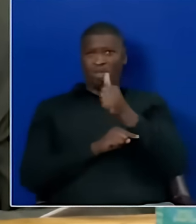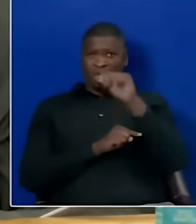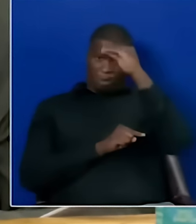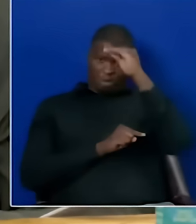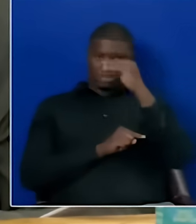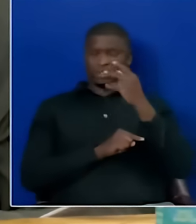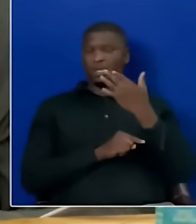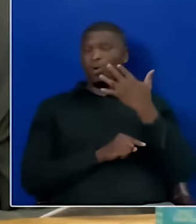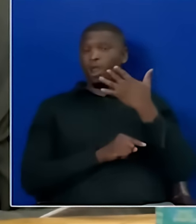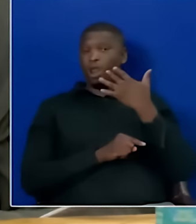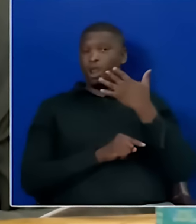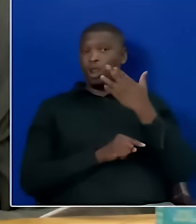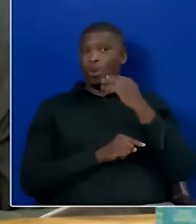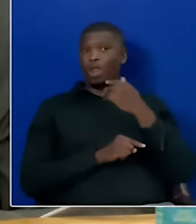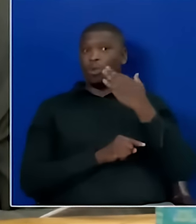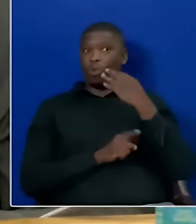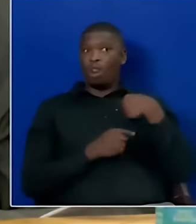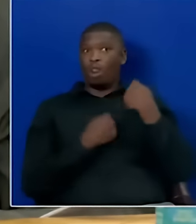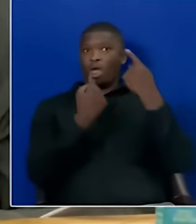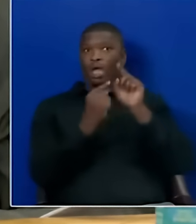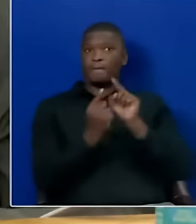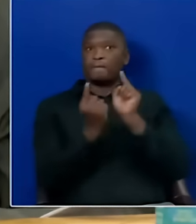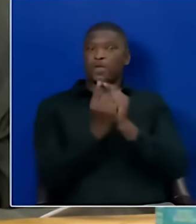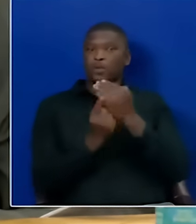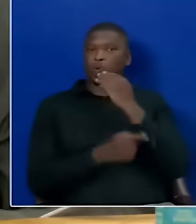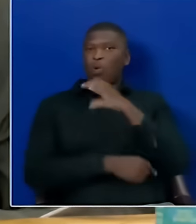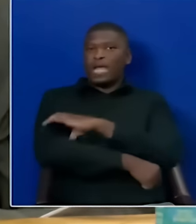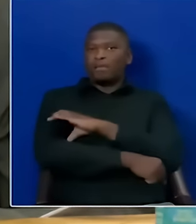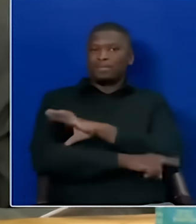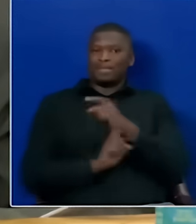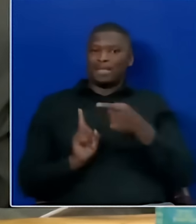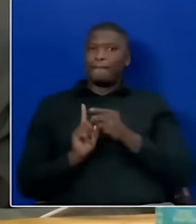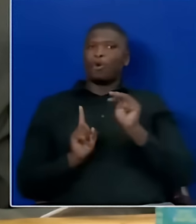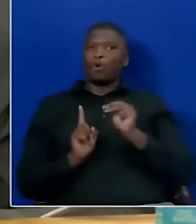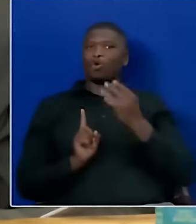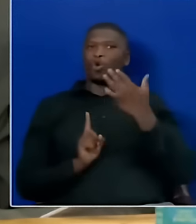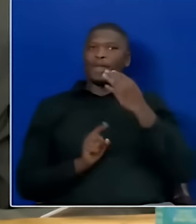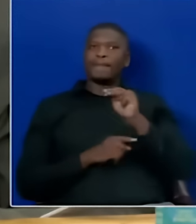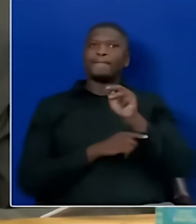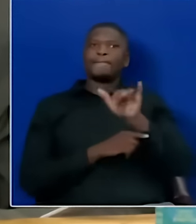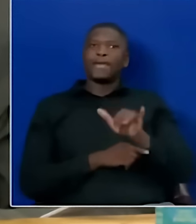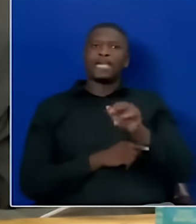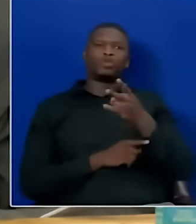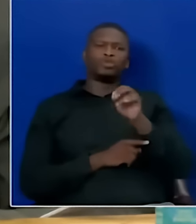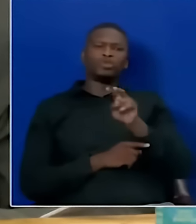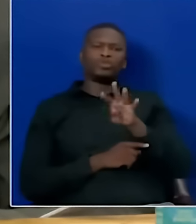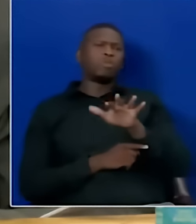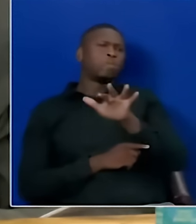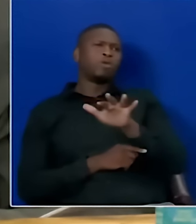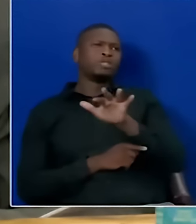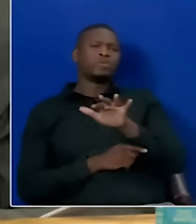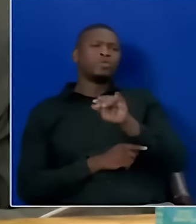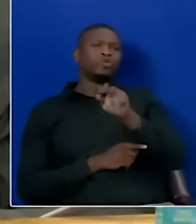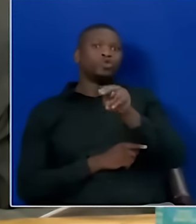they met with Captain Mokhahlwe in May 2024, possibly June, he told them these weapons